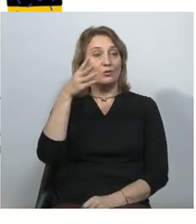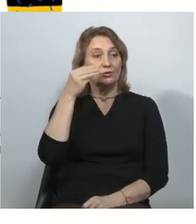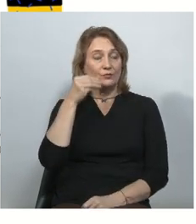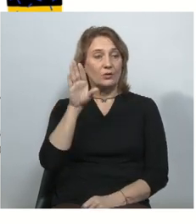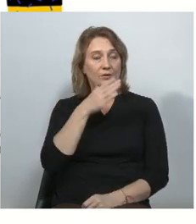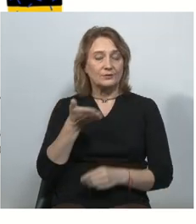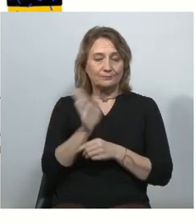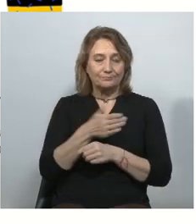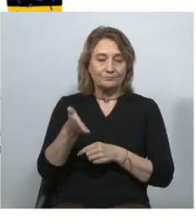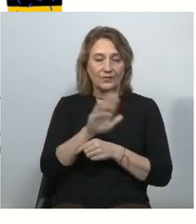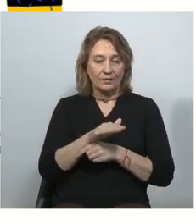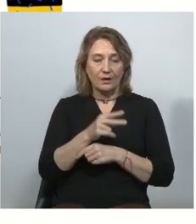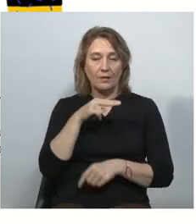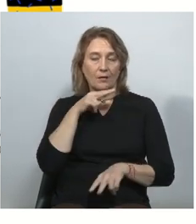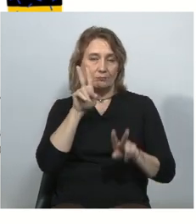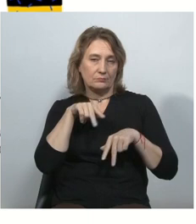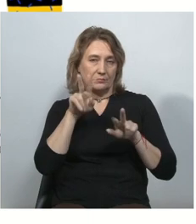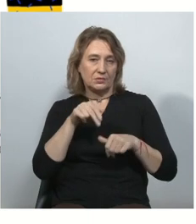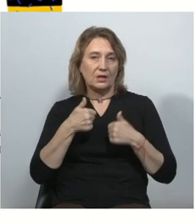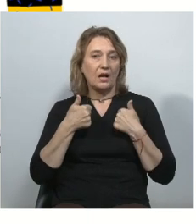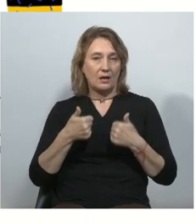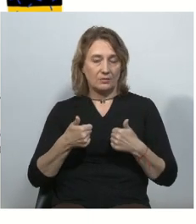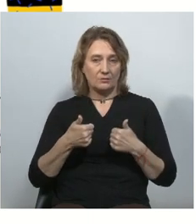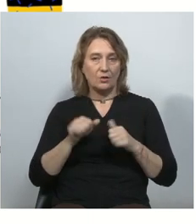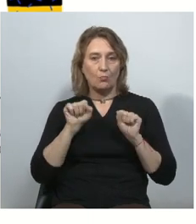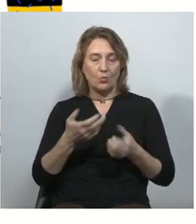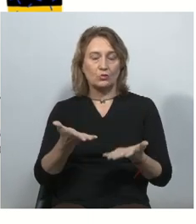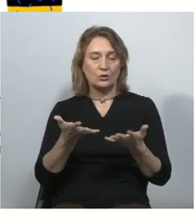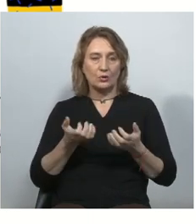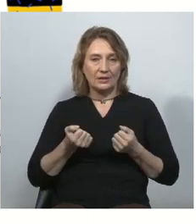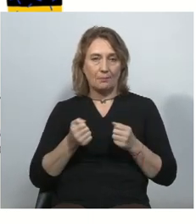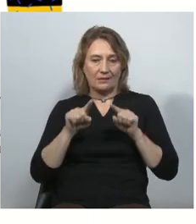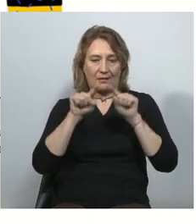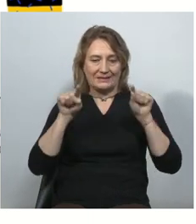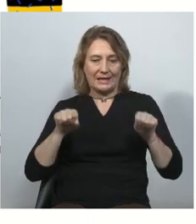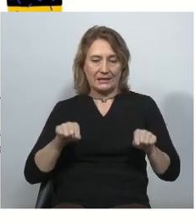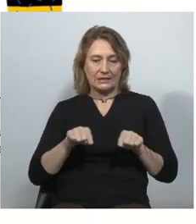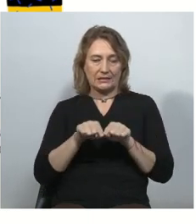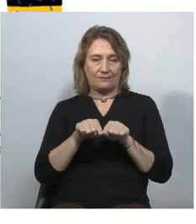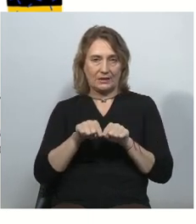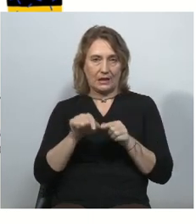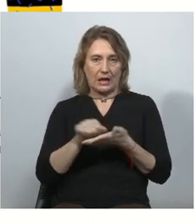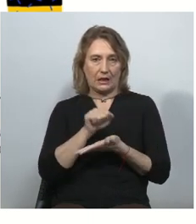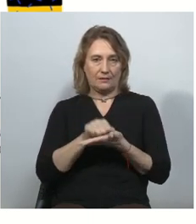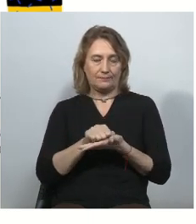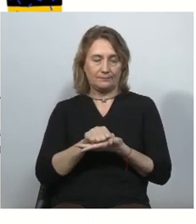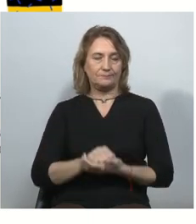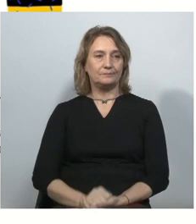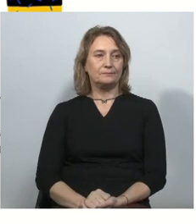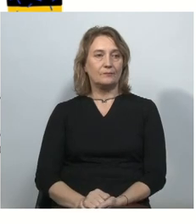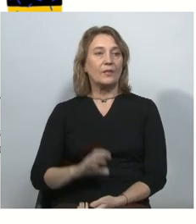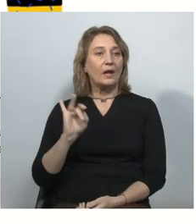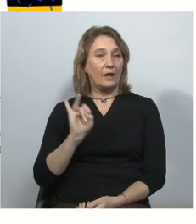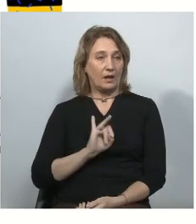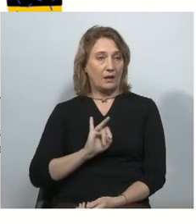is actually not an easy one. Only a person who have read all the